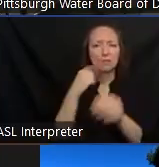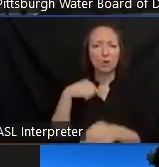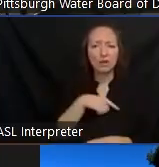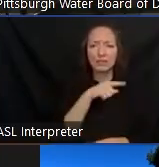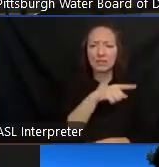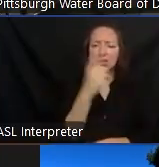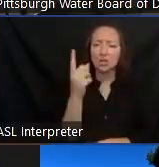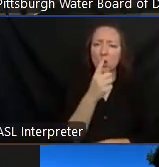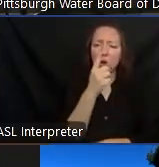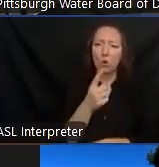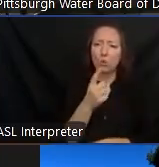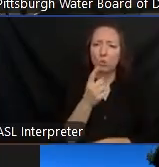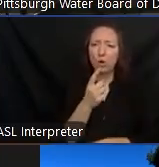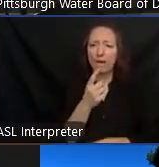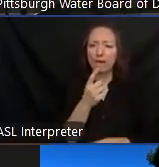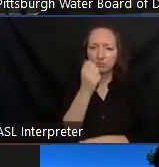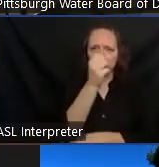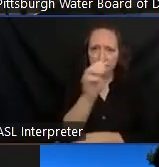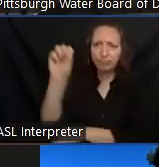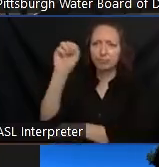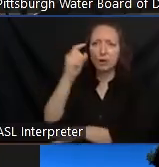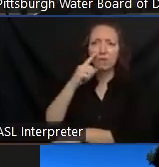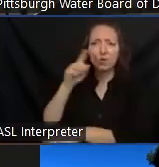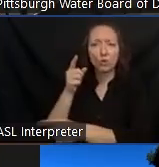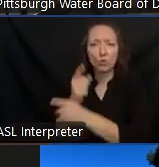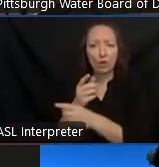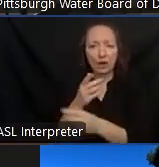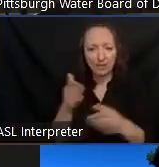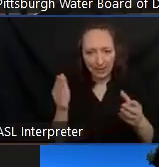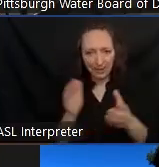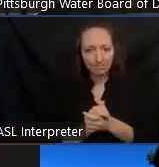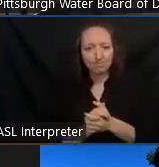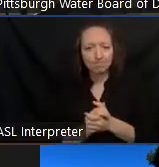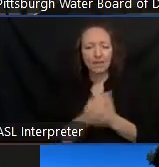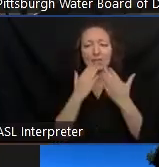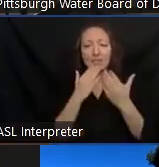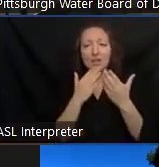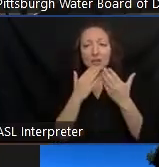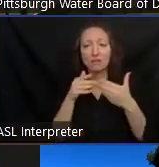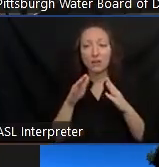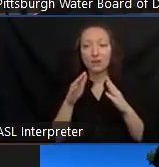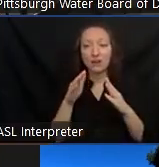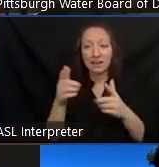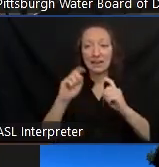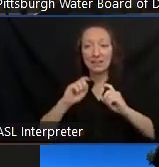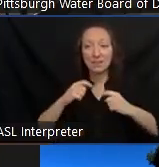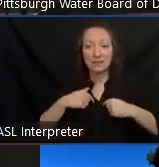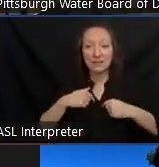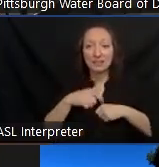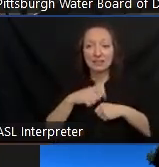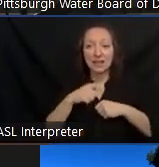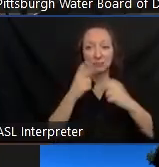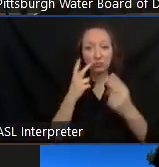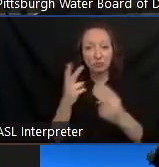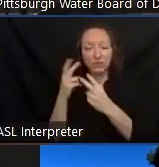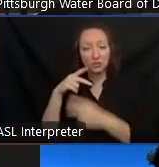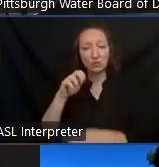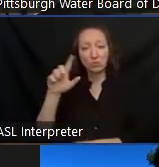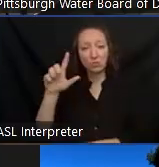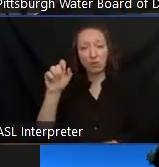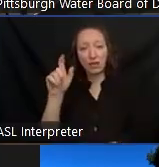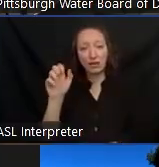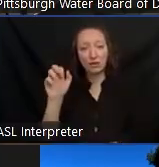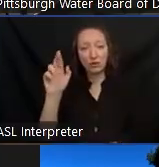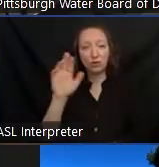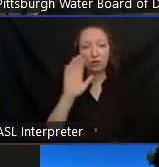So thank you for the opportunity for me to reflect on Paul's legacy to Pittsburgh Water, and I'll turn it over to you, BJ. Very nice. Thanks,